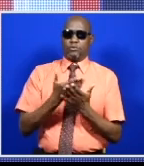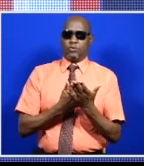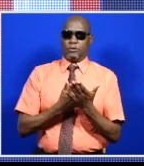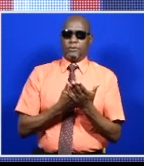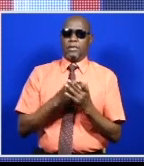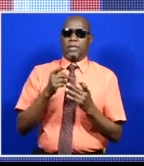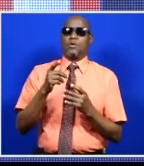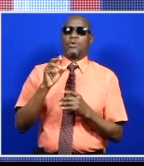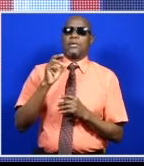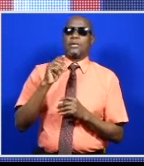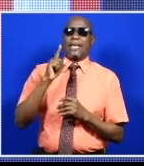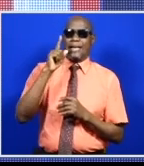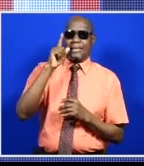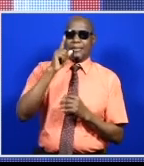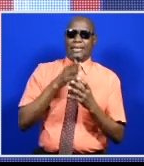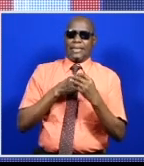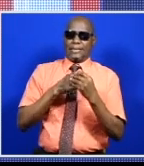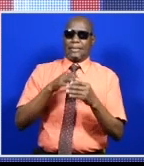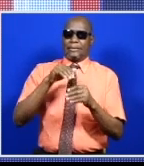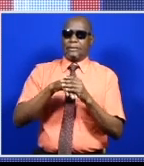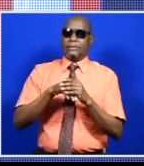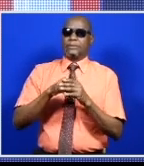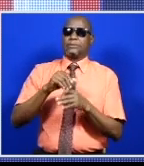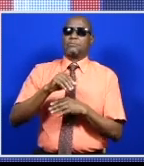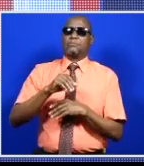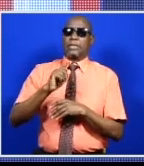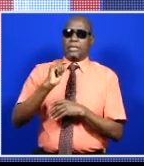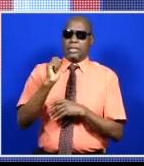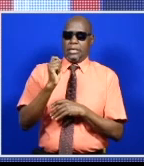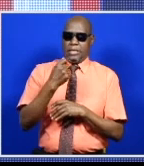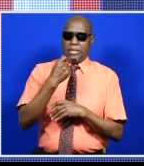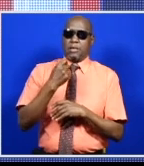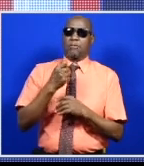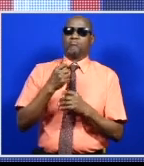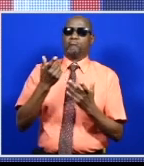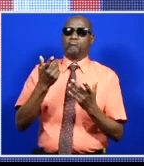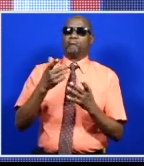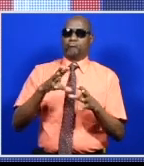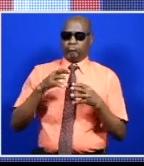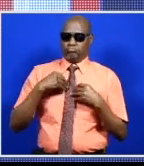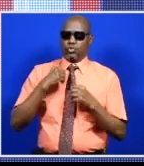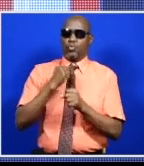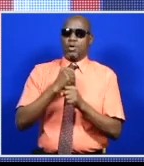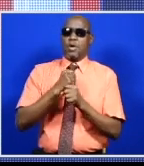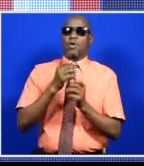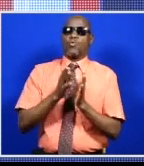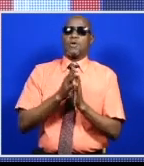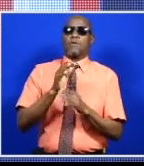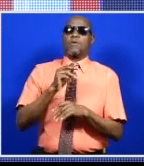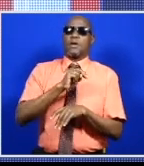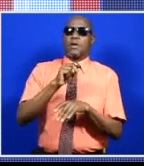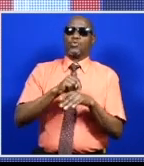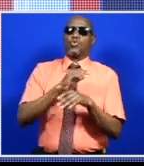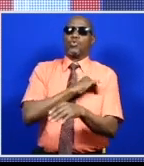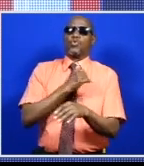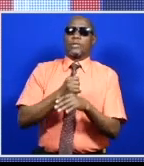Our religious leaders in the country have reiterated their commitment to work with the National Authority for the Campaign Against Alcohol and Drug Abuse,